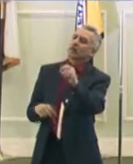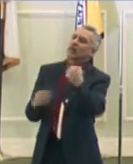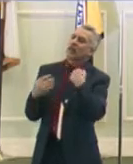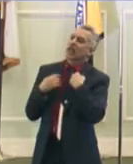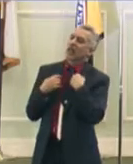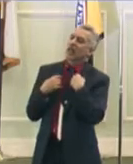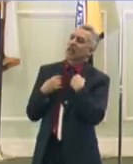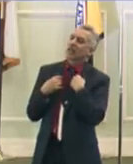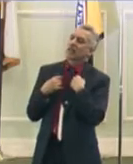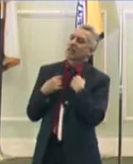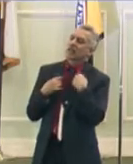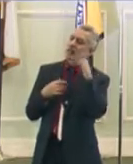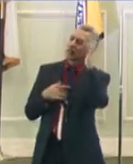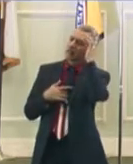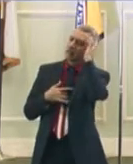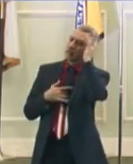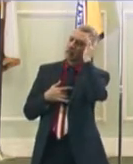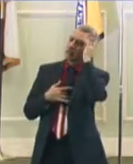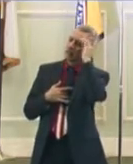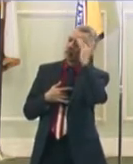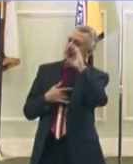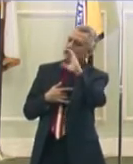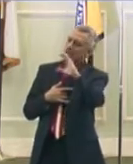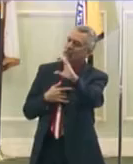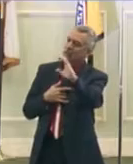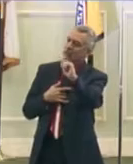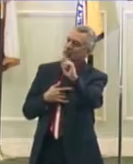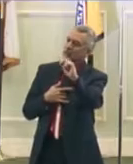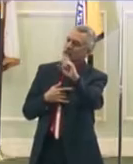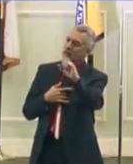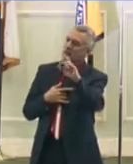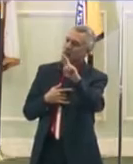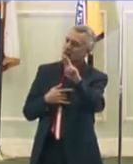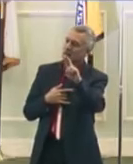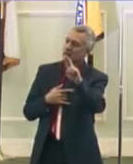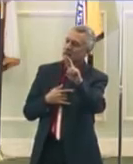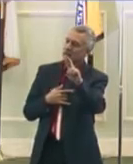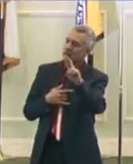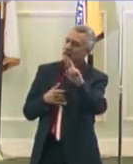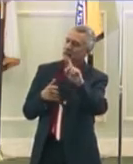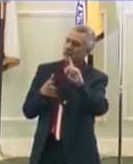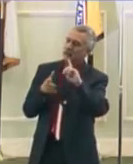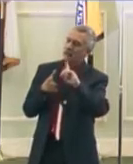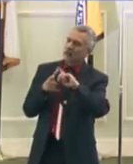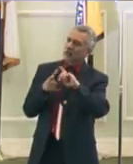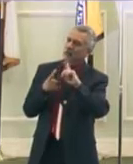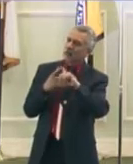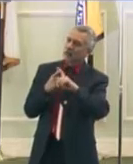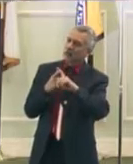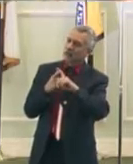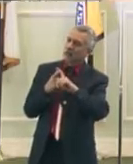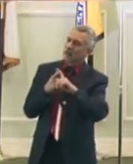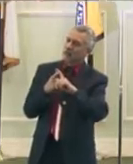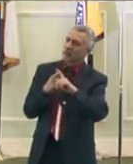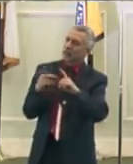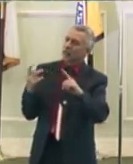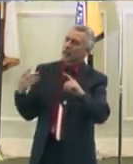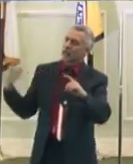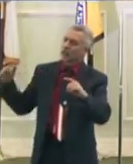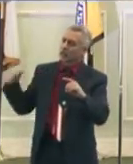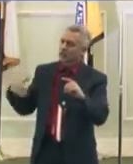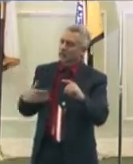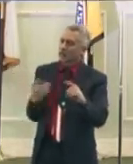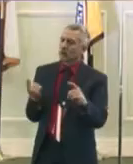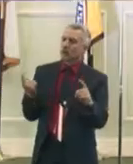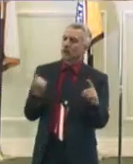that maybe somebody would like to go out and visit him. So I was new. I didn't have any position. It was a nice time. I didn't have any position or a lot of stuff going on,